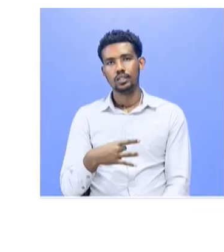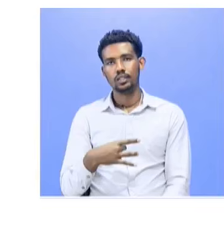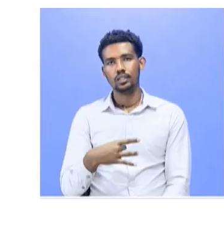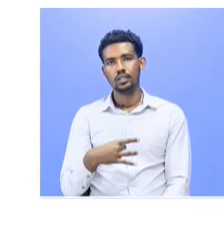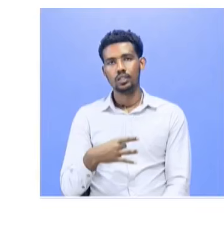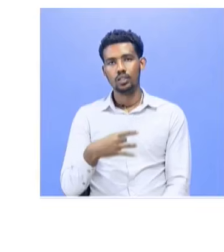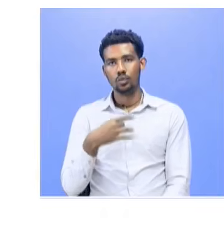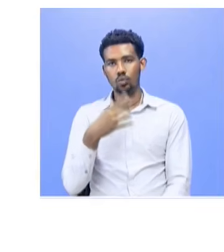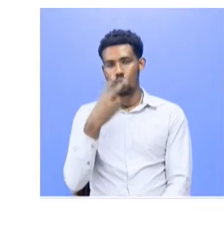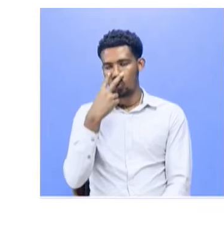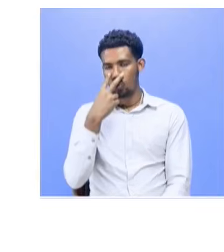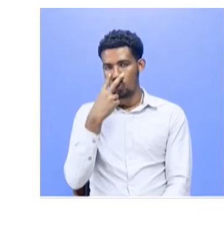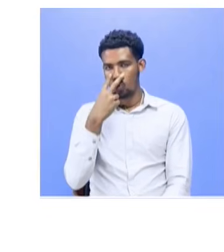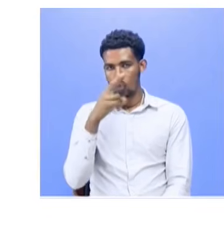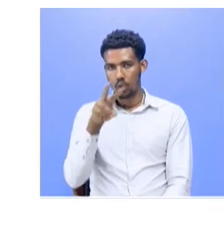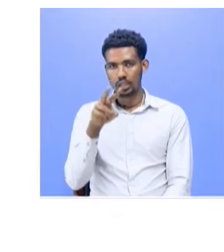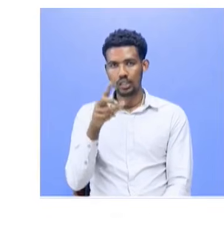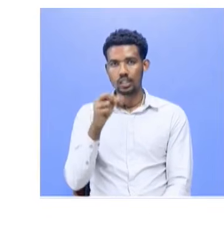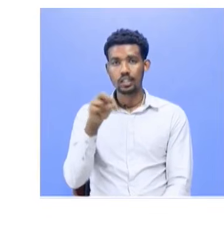watching TV?